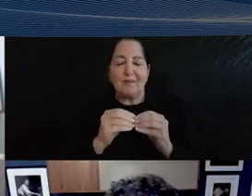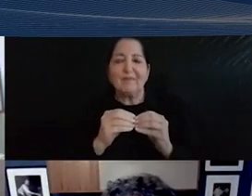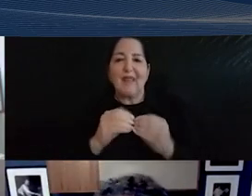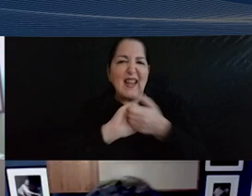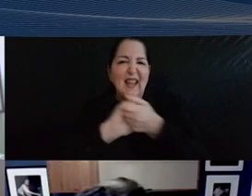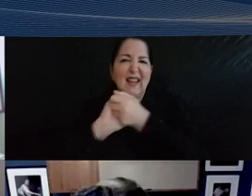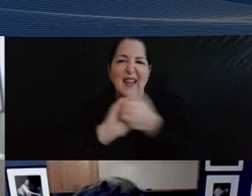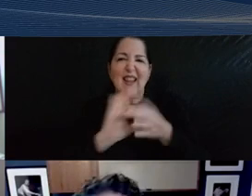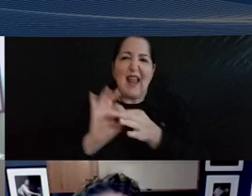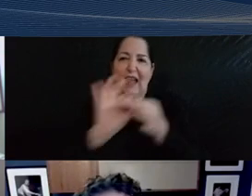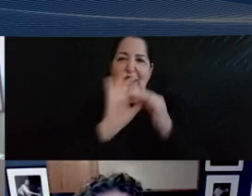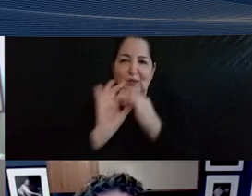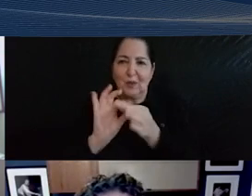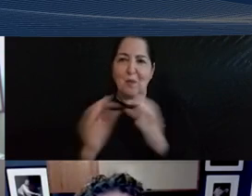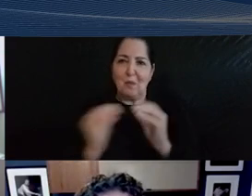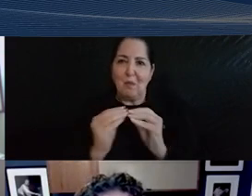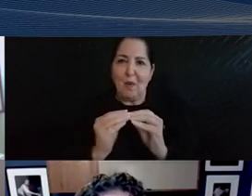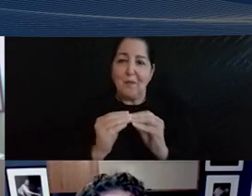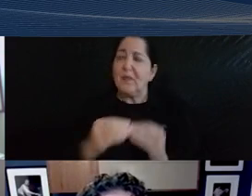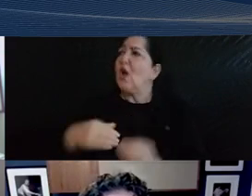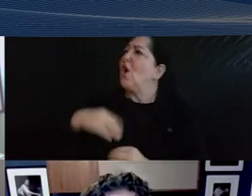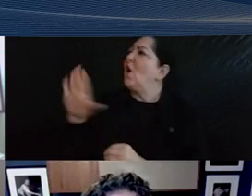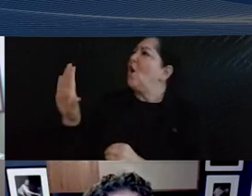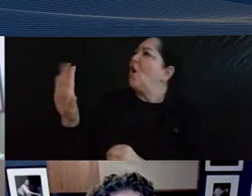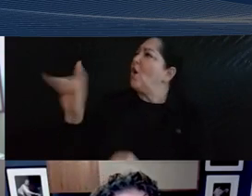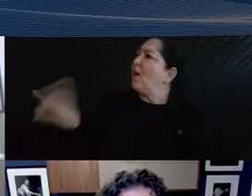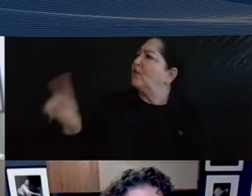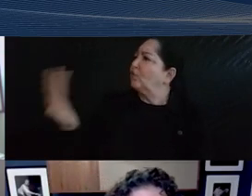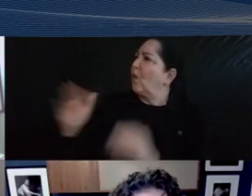Did peers or teachers ever